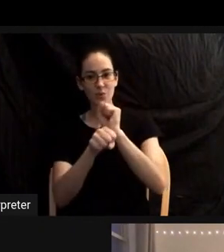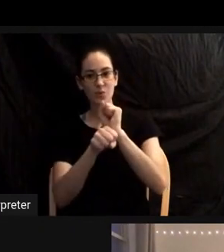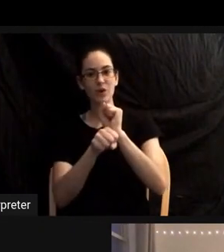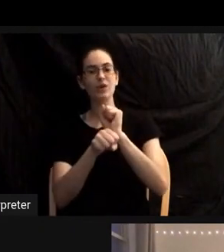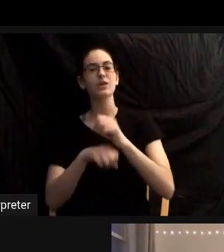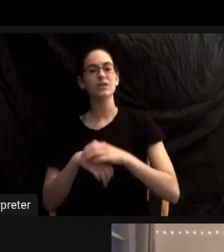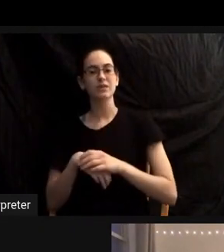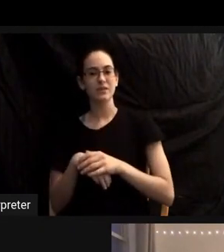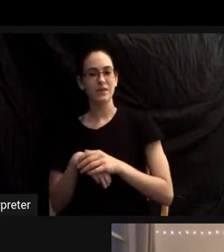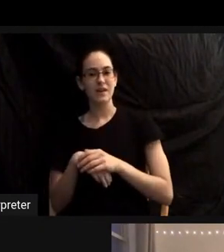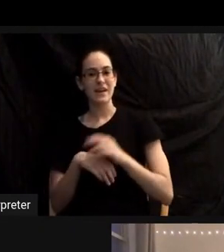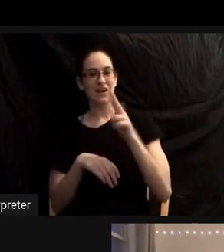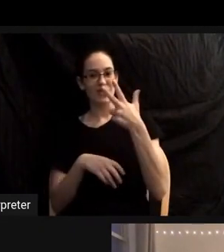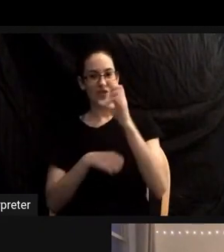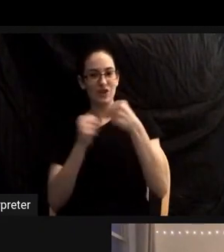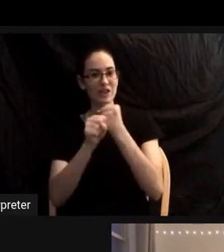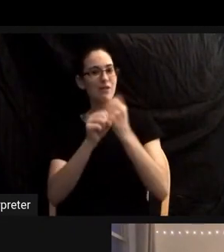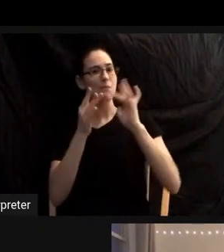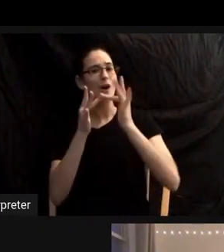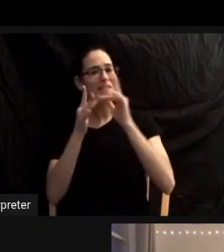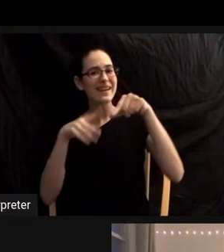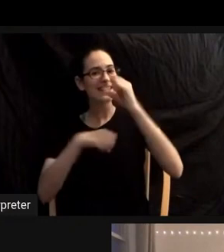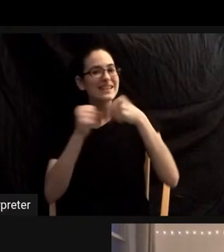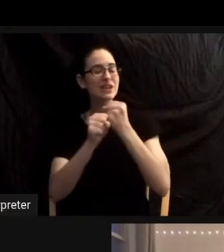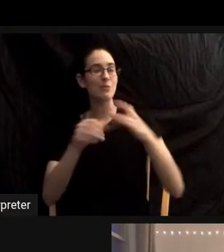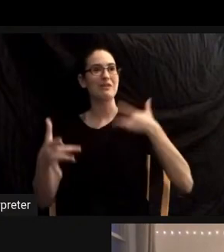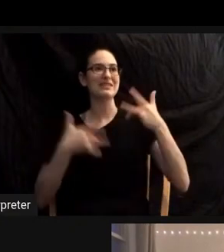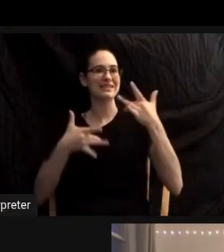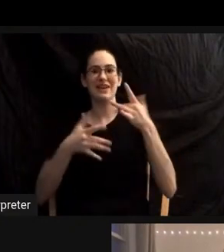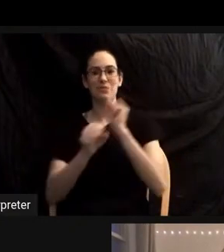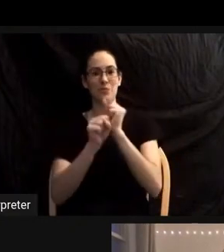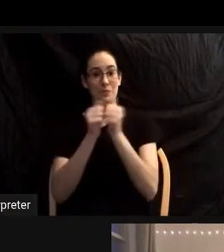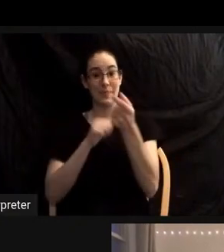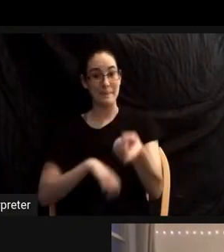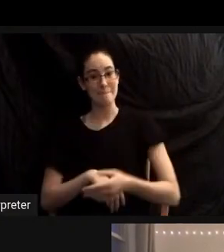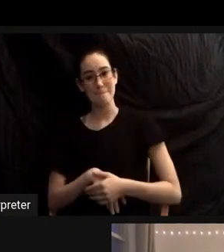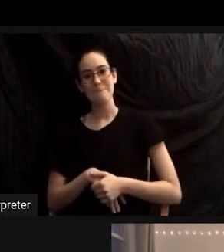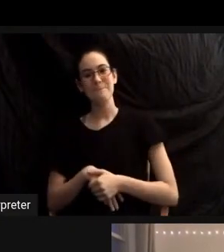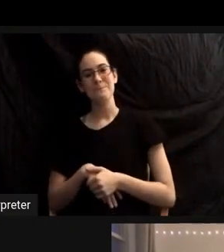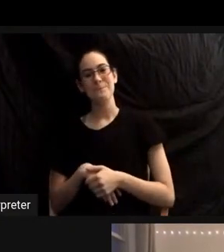third year, and it will be online this year. We're very excited about what we get to put together.